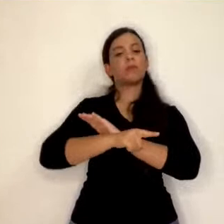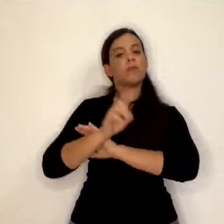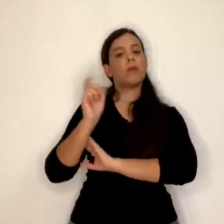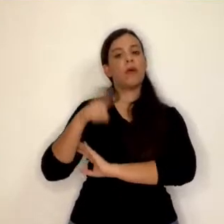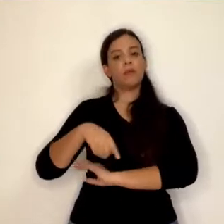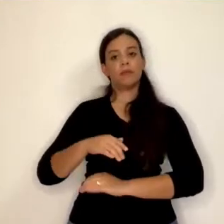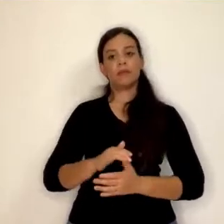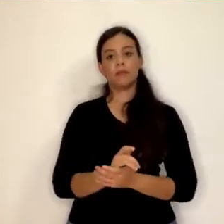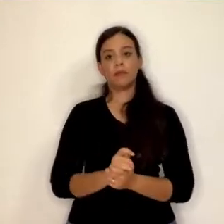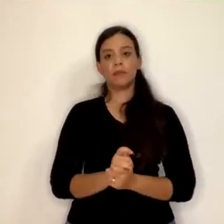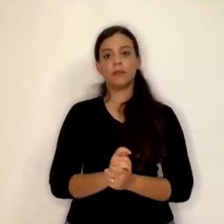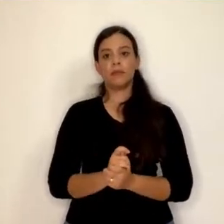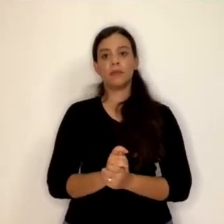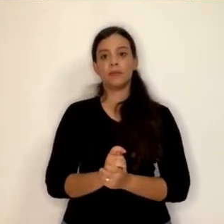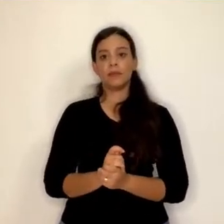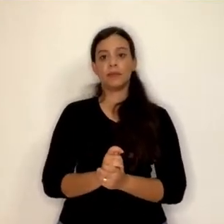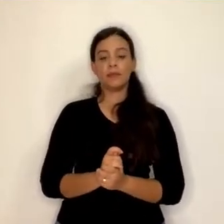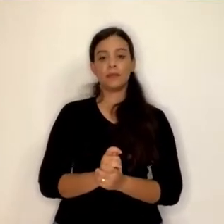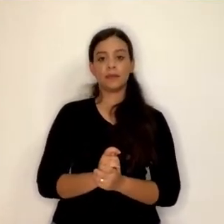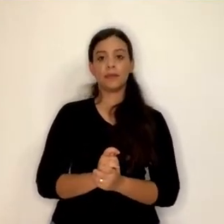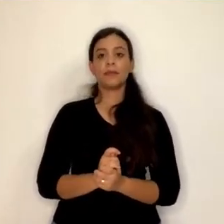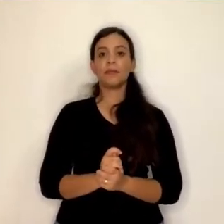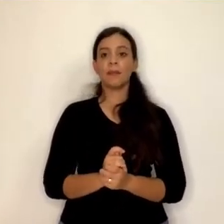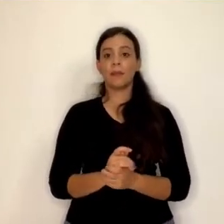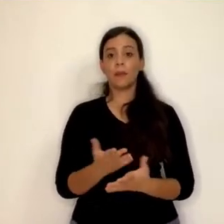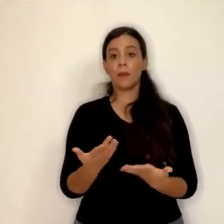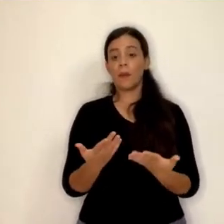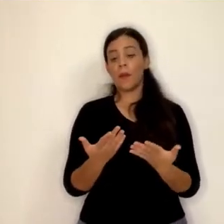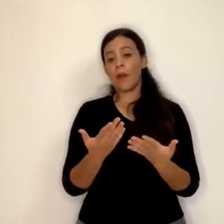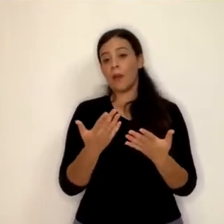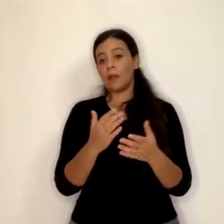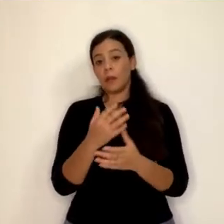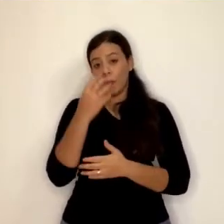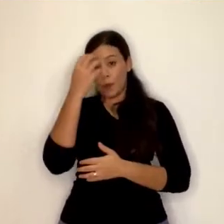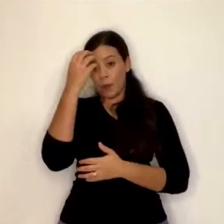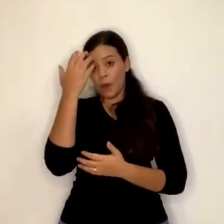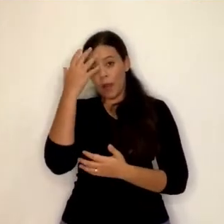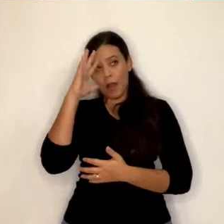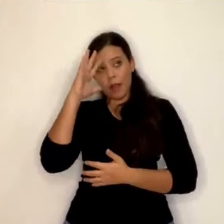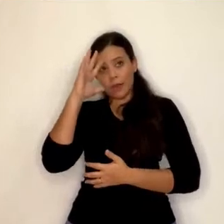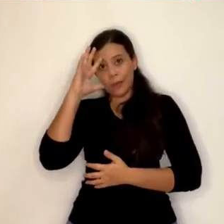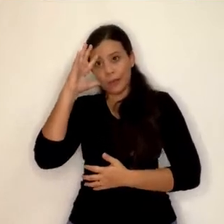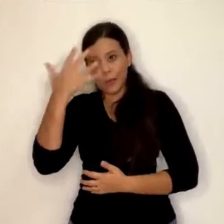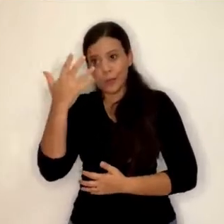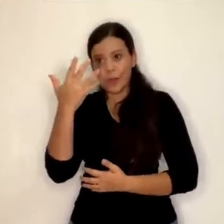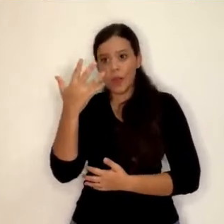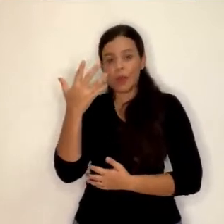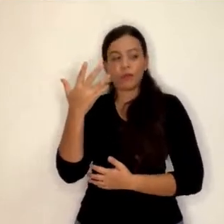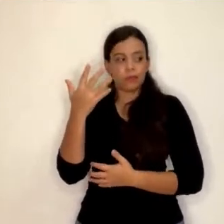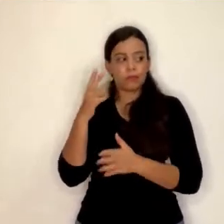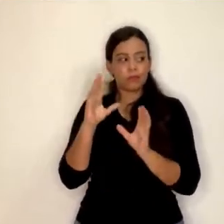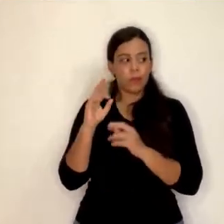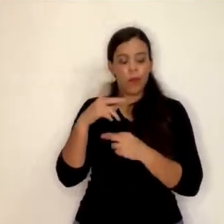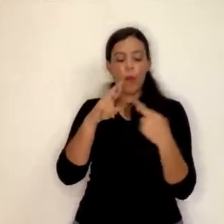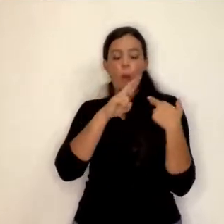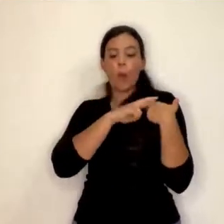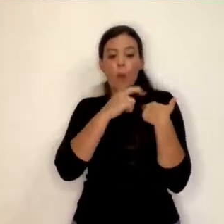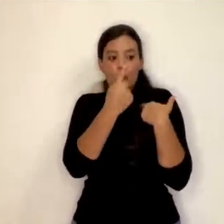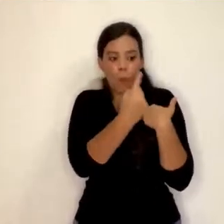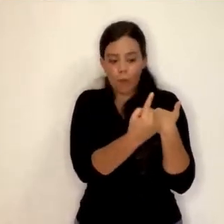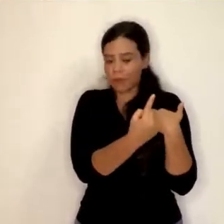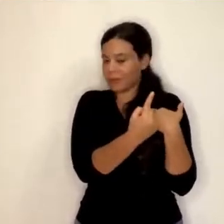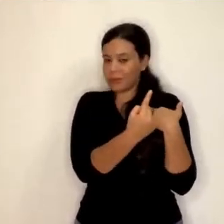complexities, and then placing all the weight in institutional